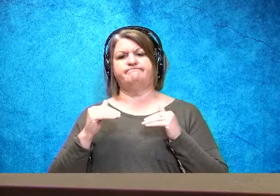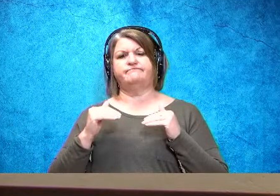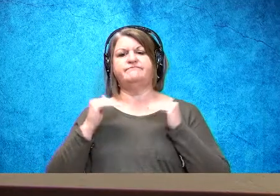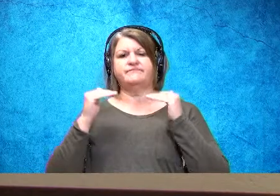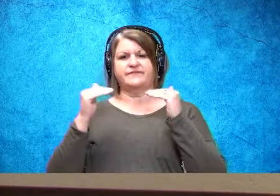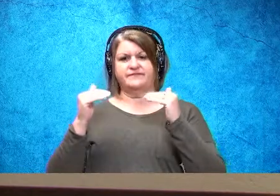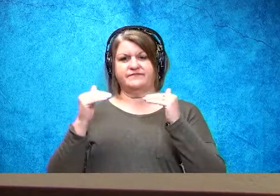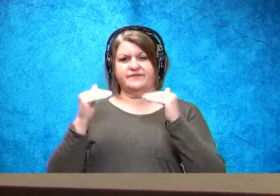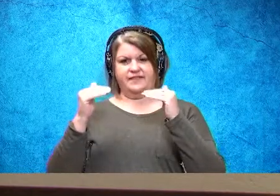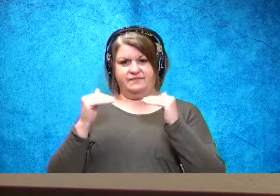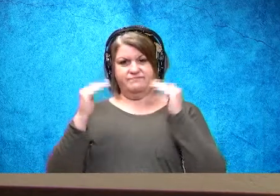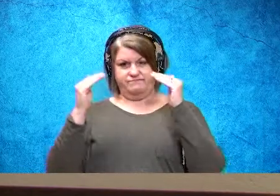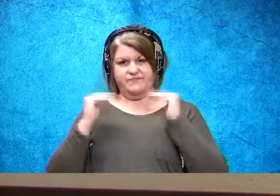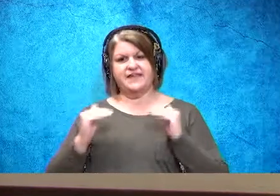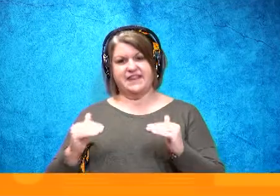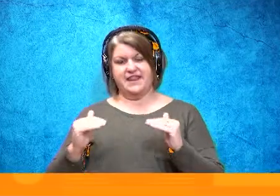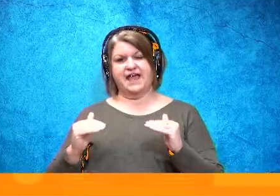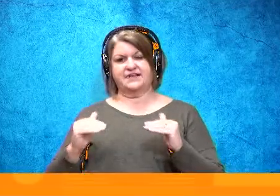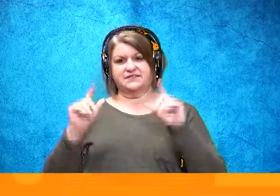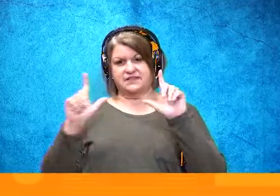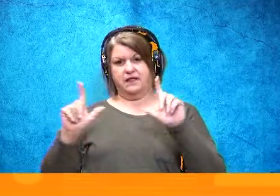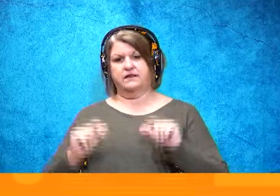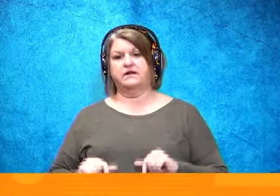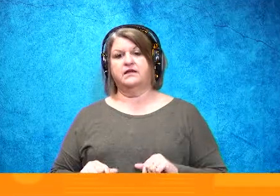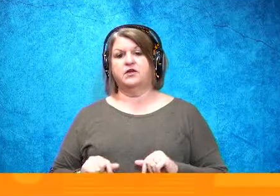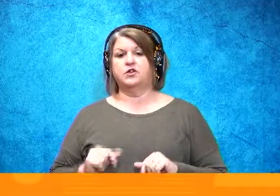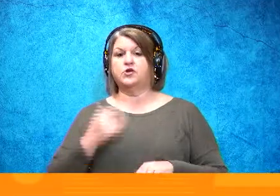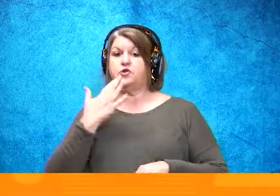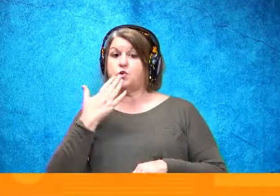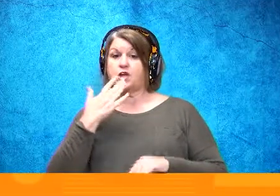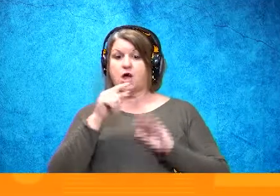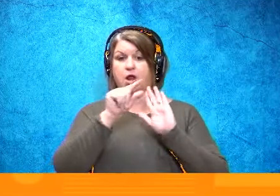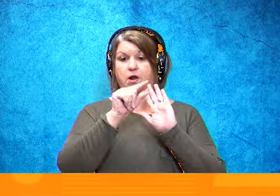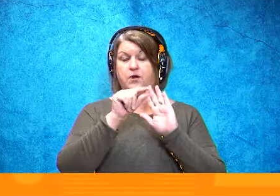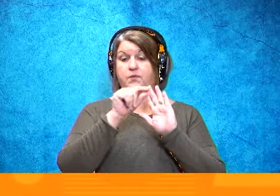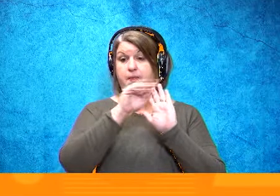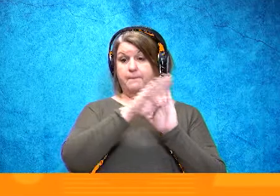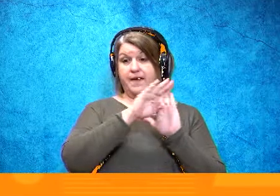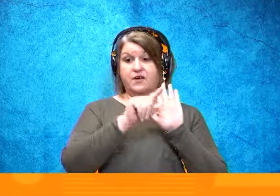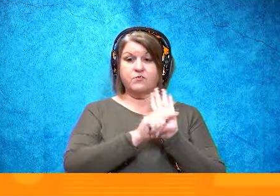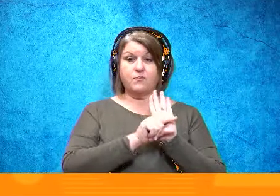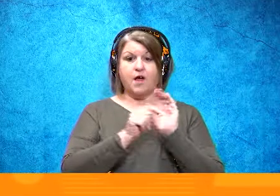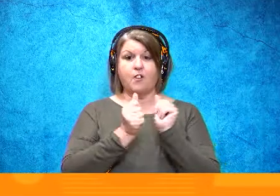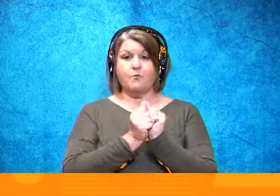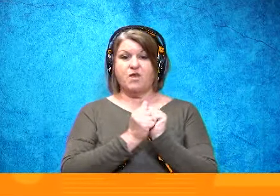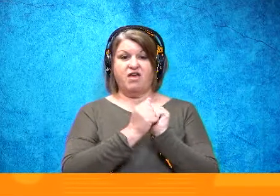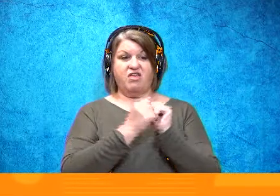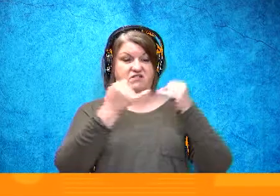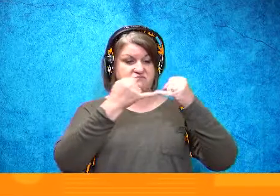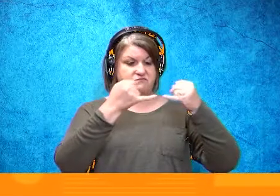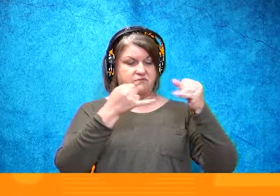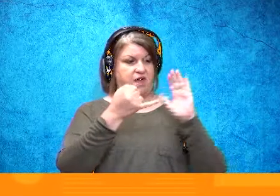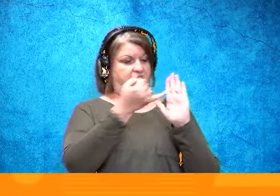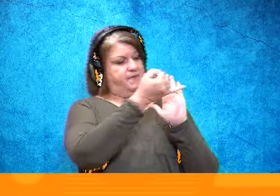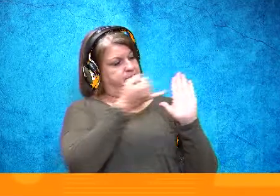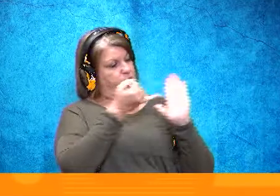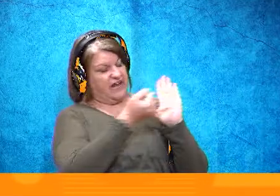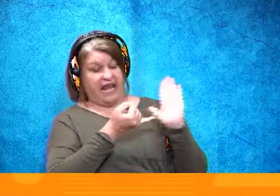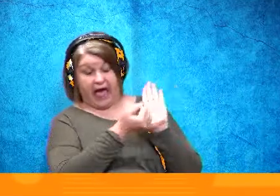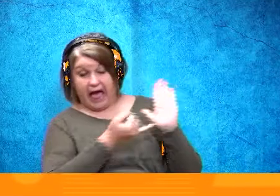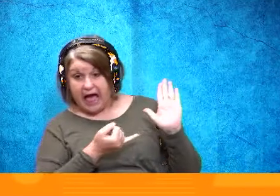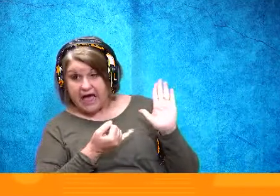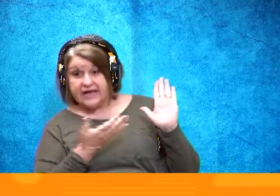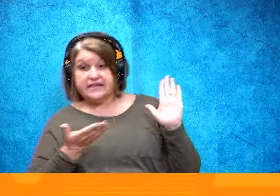All right, you can color the background with lines if you want to. You can color the background